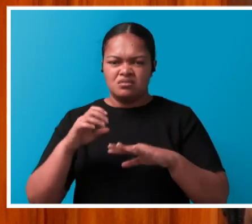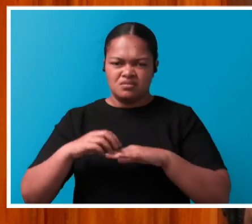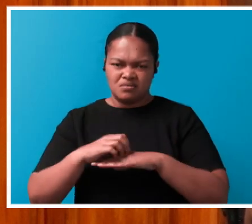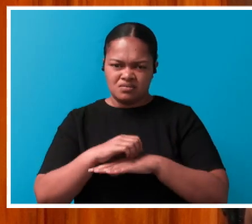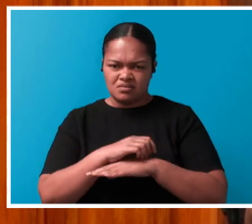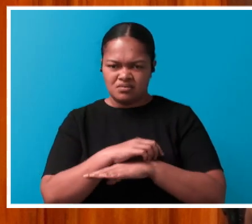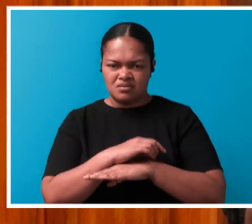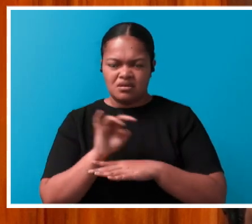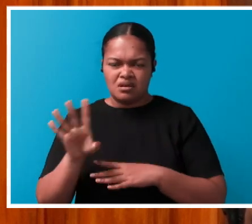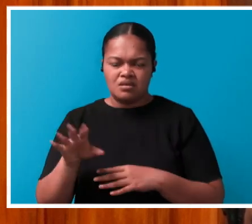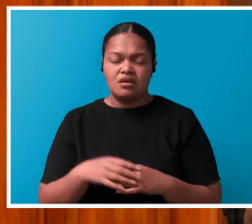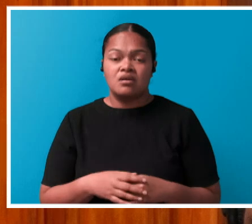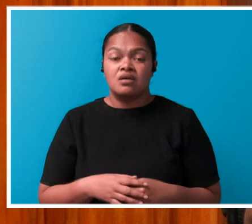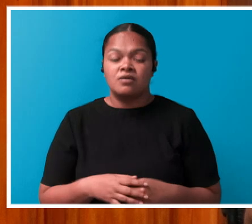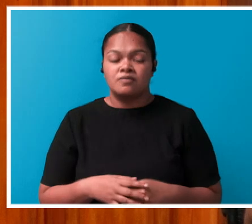Termite baiting